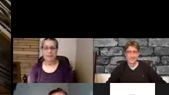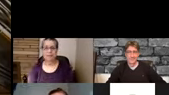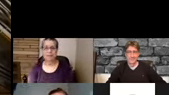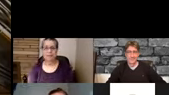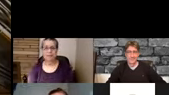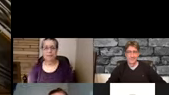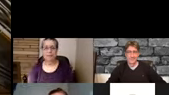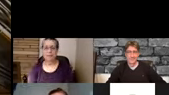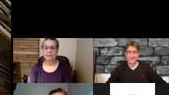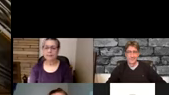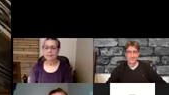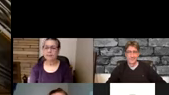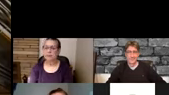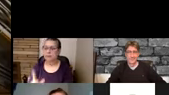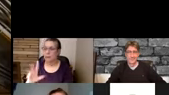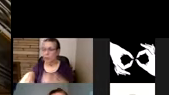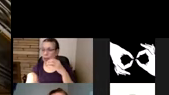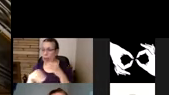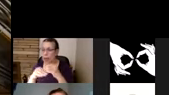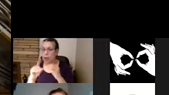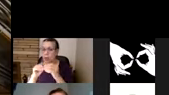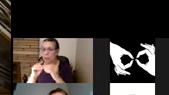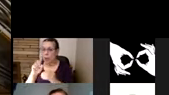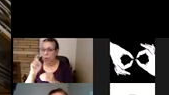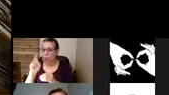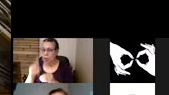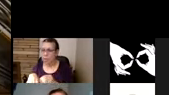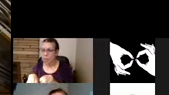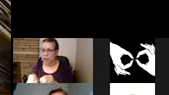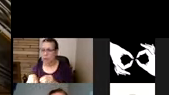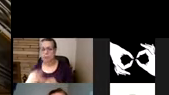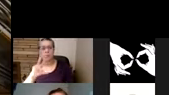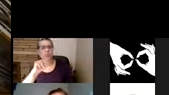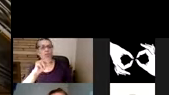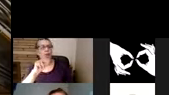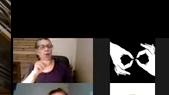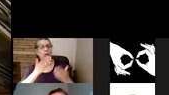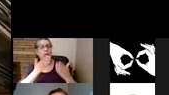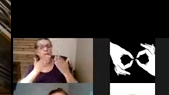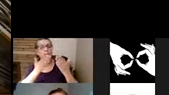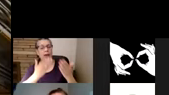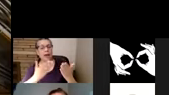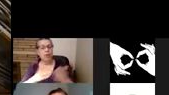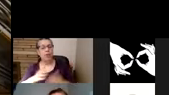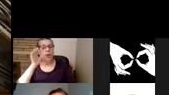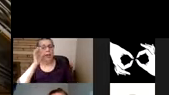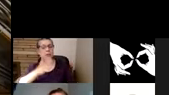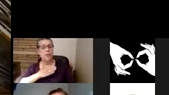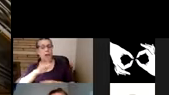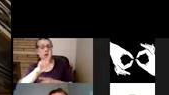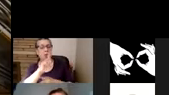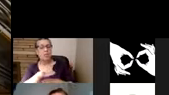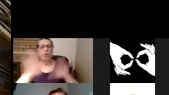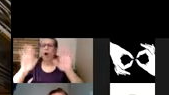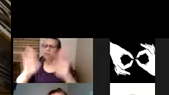Ms. Backstrom, were you trying to make another comment? No, just thanks for taking my questions and my comments. Oh, I guess I have